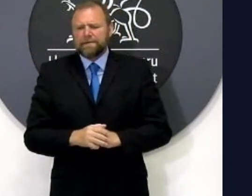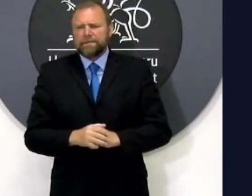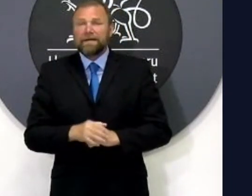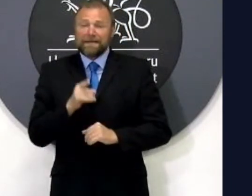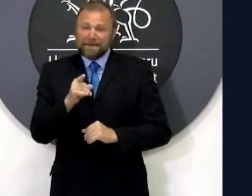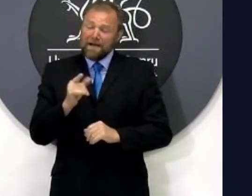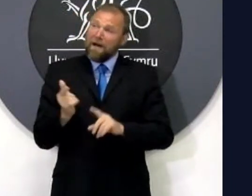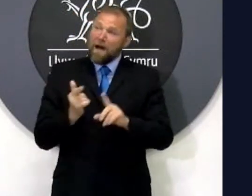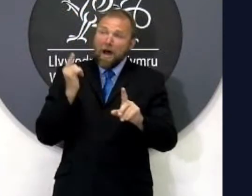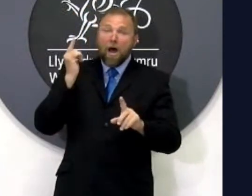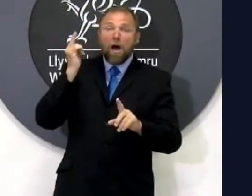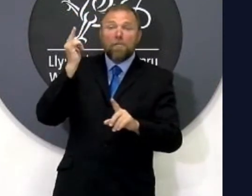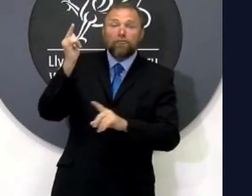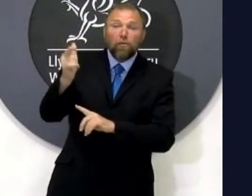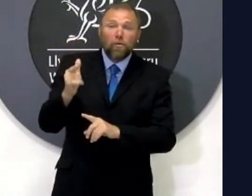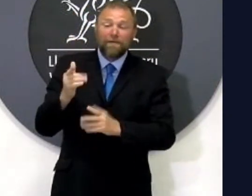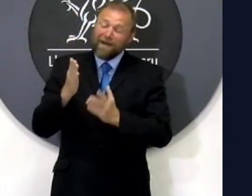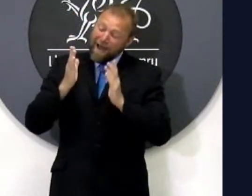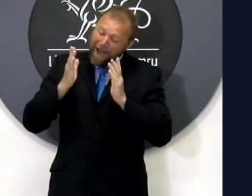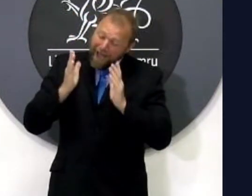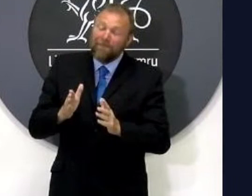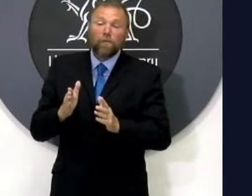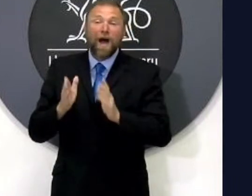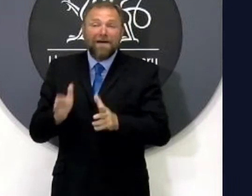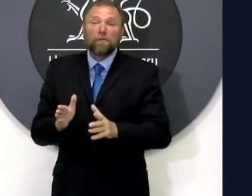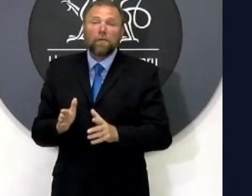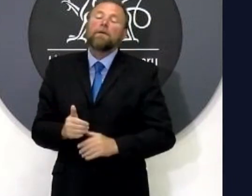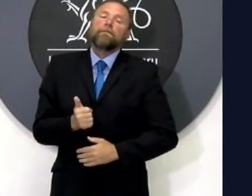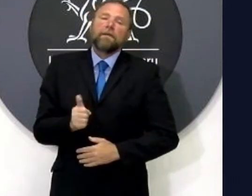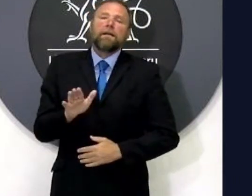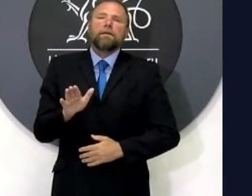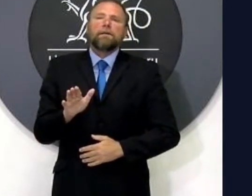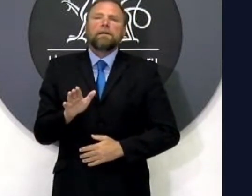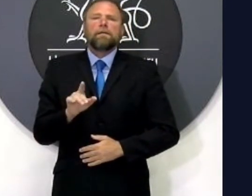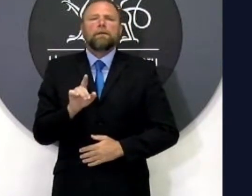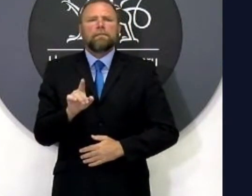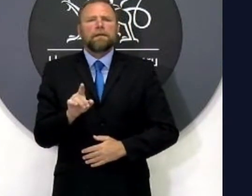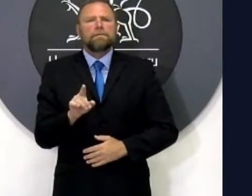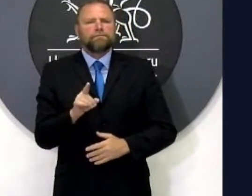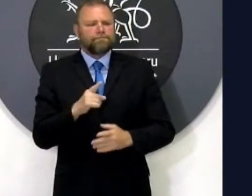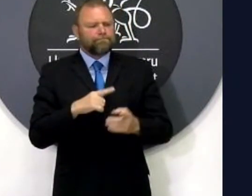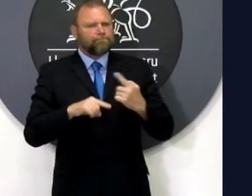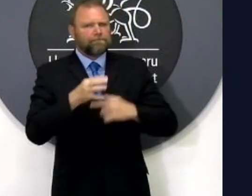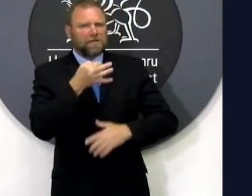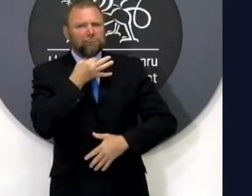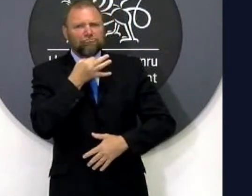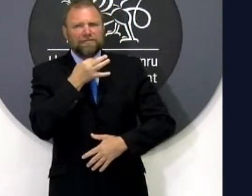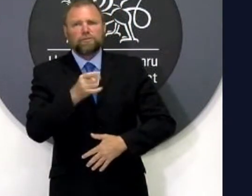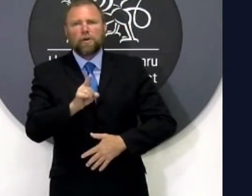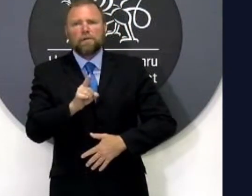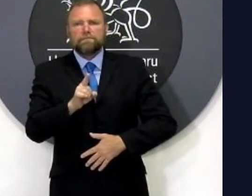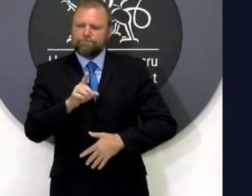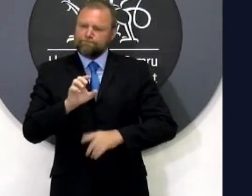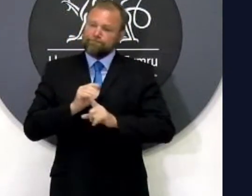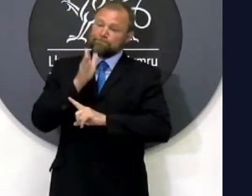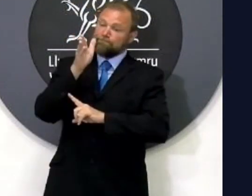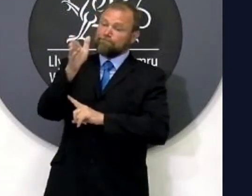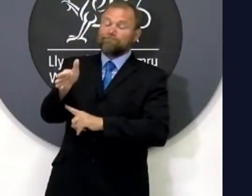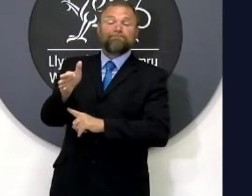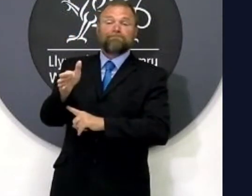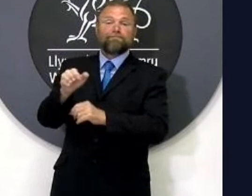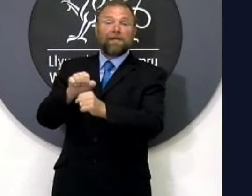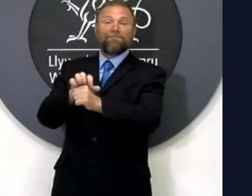go abroad if it's absolutely essential. Otherwise, we risk bringing the virus, or more worryingly, a